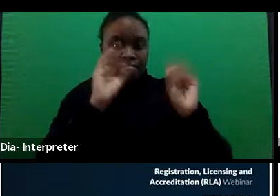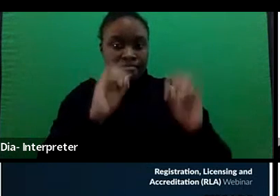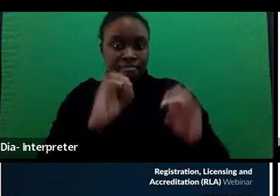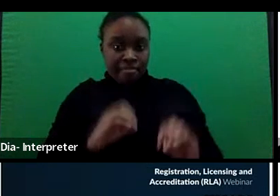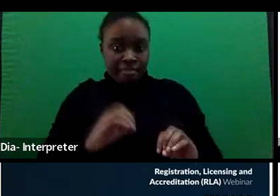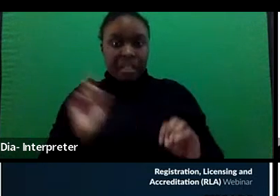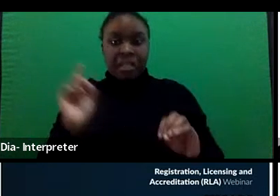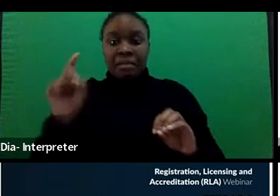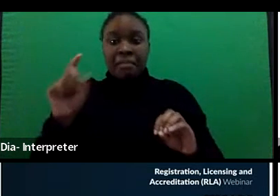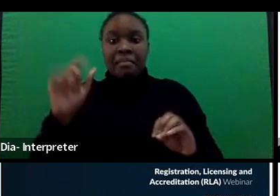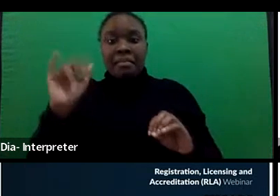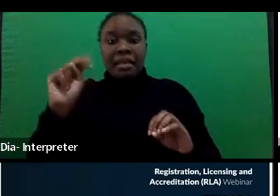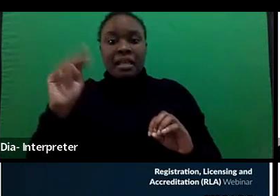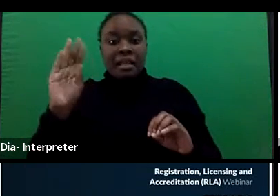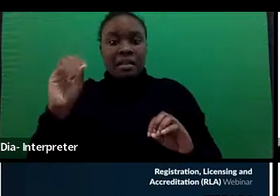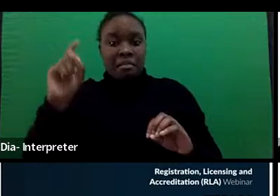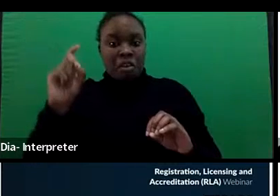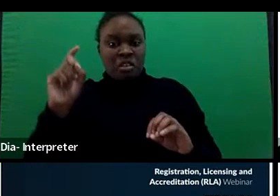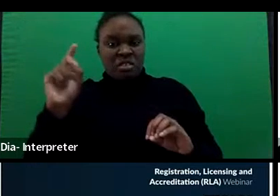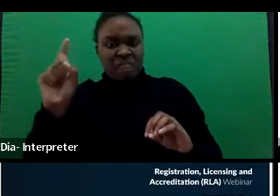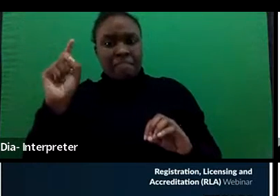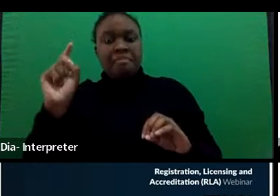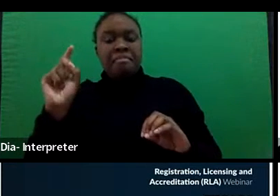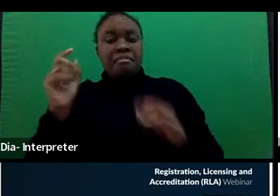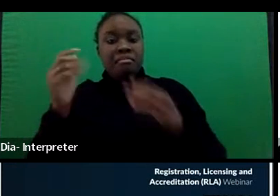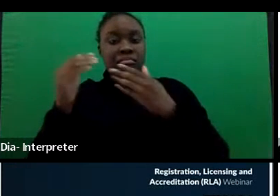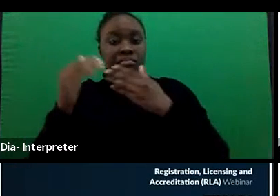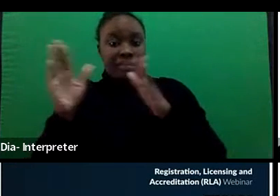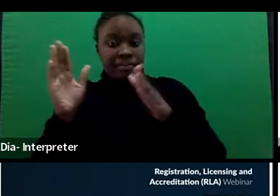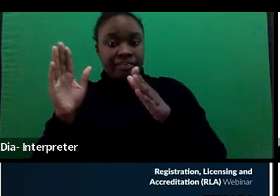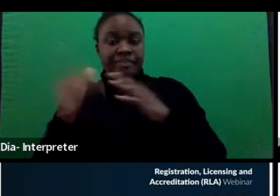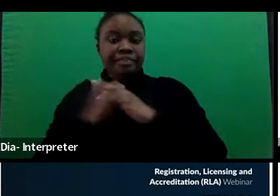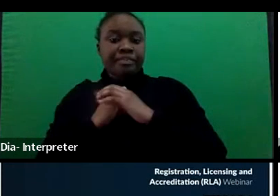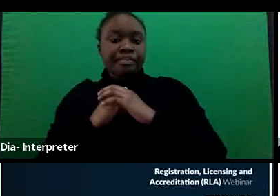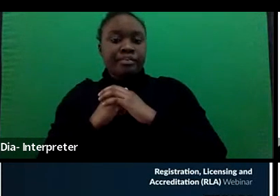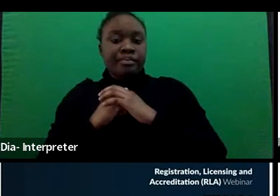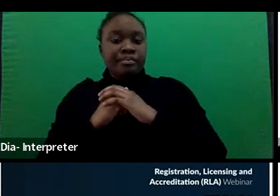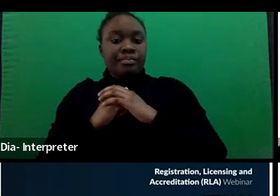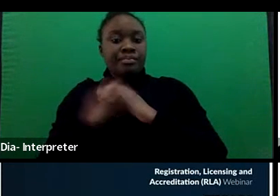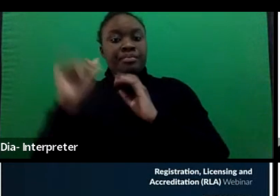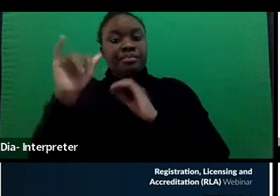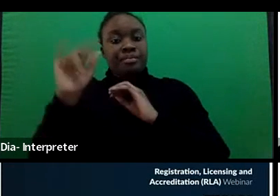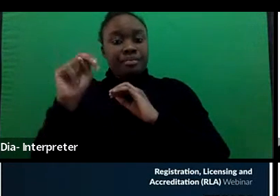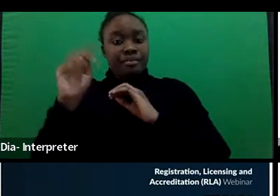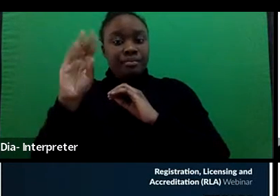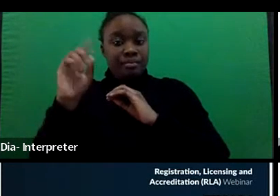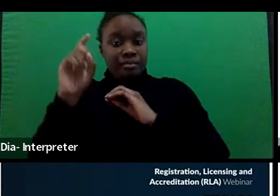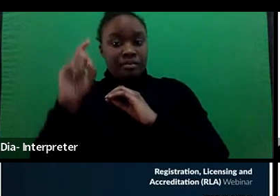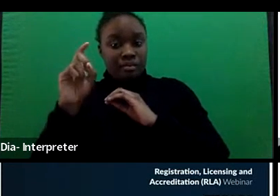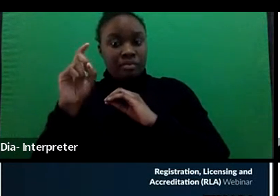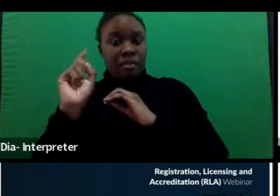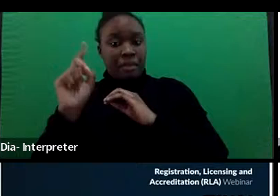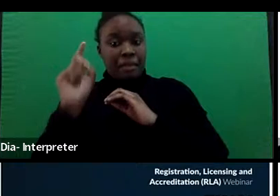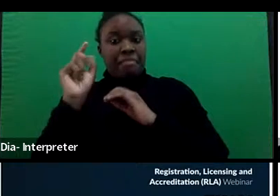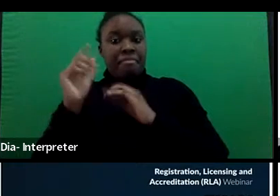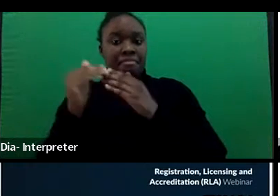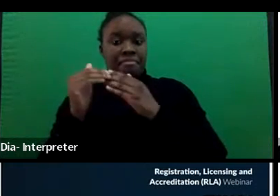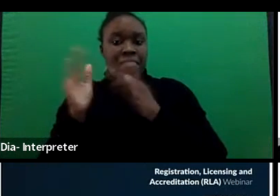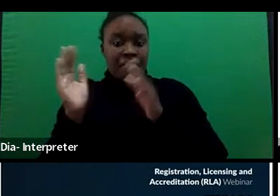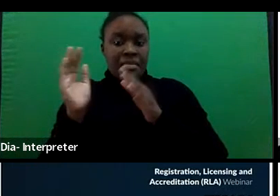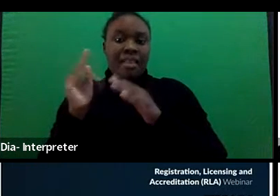inbox icon. Once they've clicked that icon, on the left-hand side of the